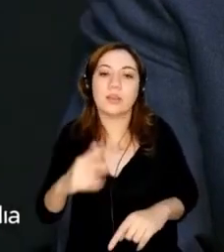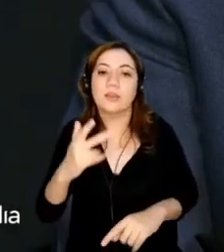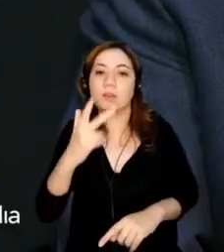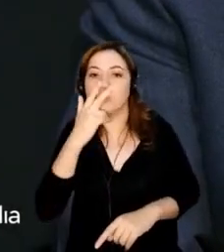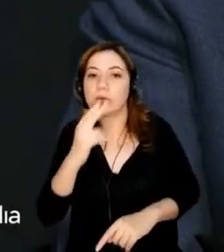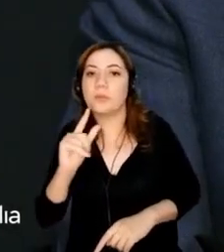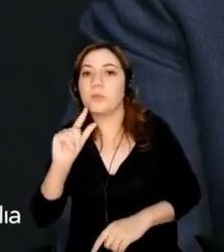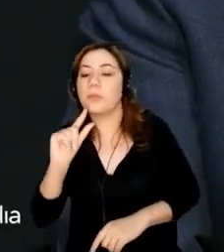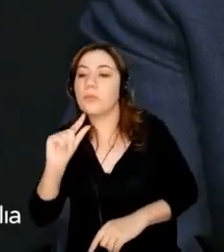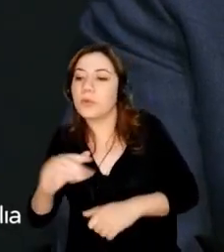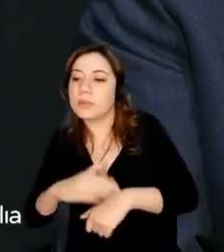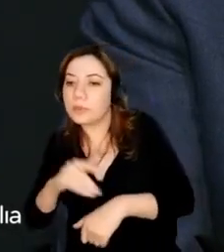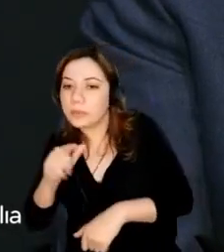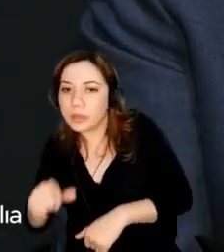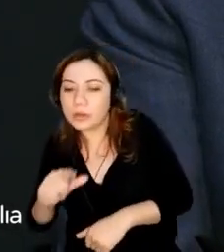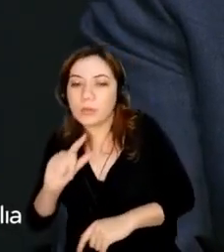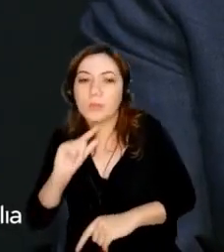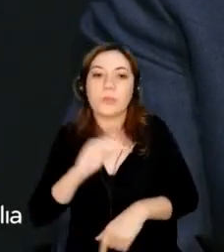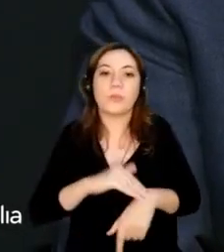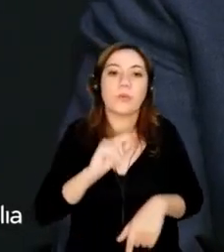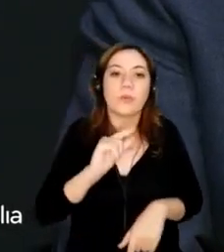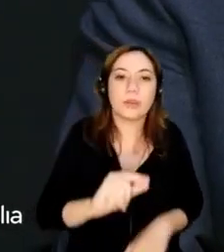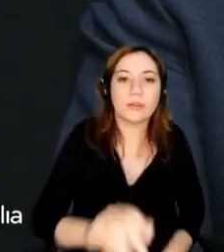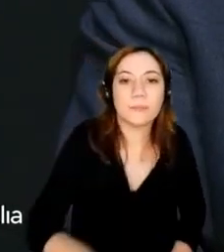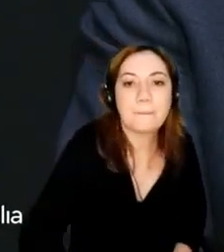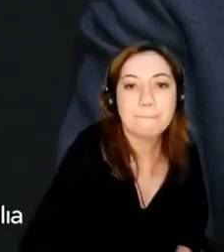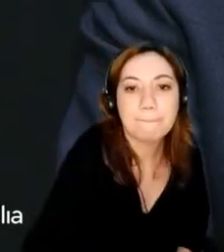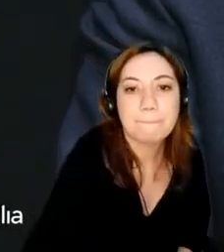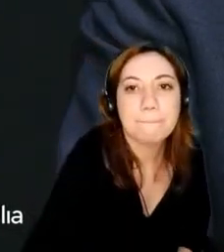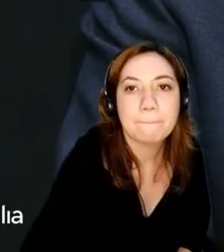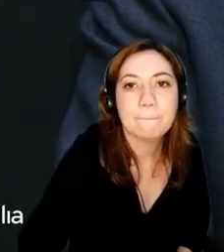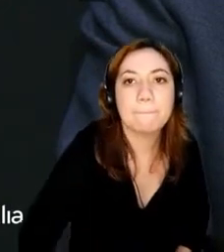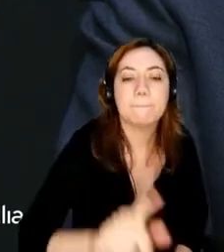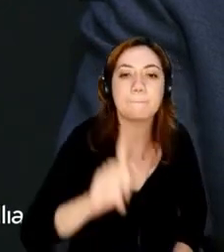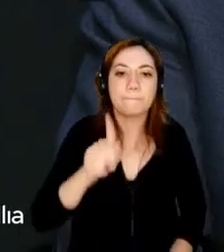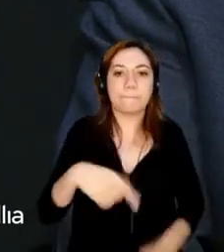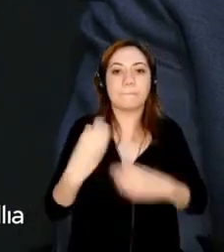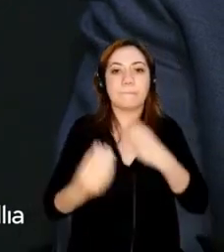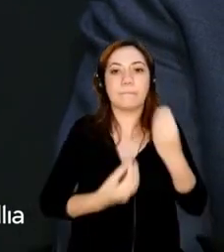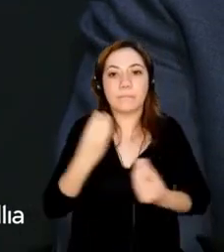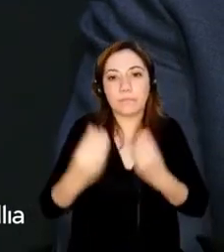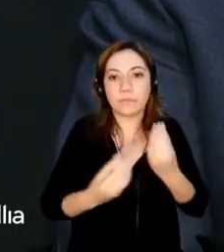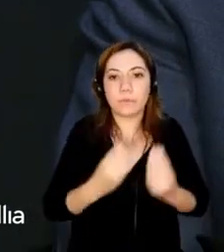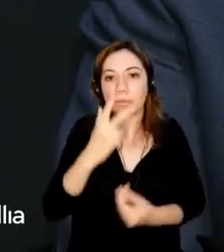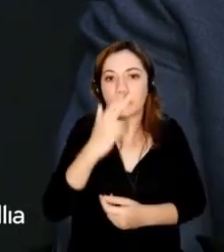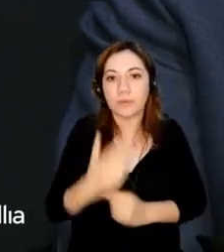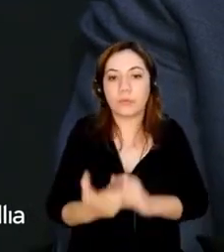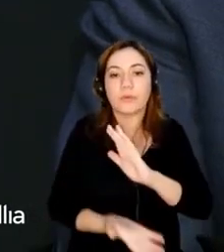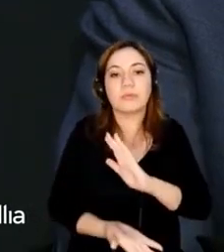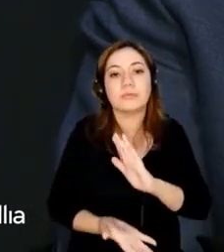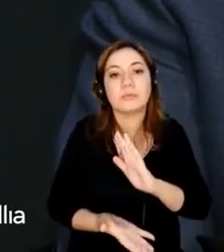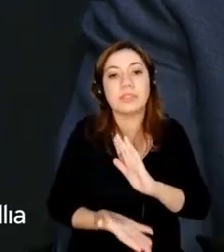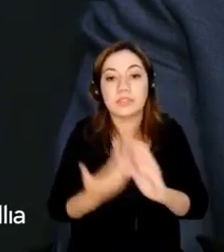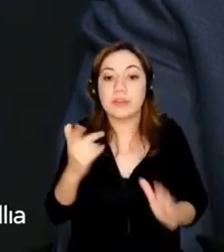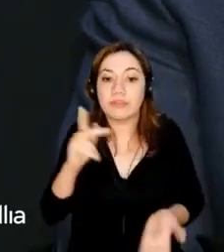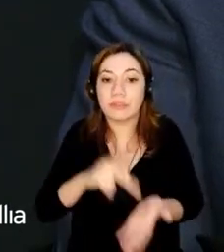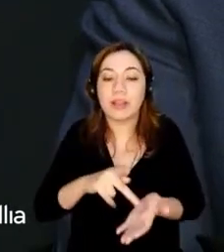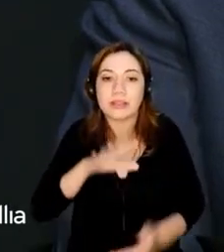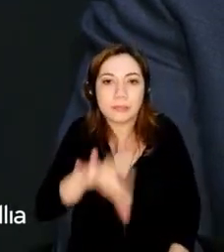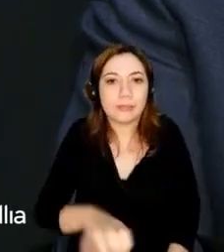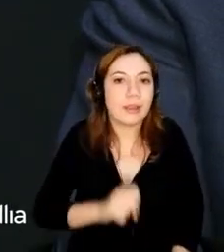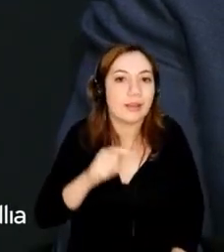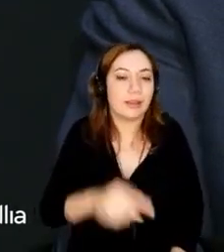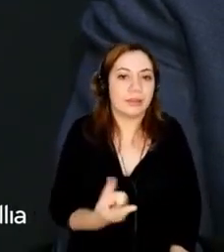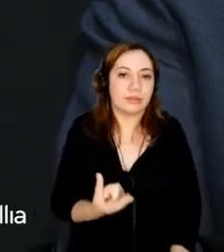So how do you actually, you know, take that out and truly cash that check? So we're kind of in the early days of